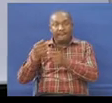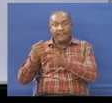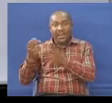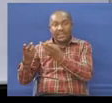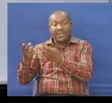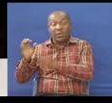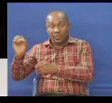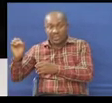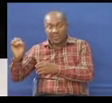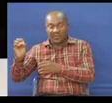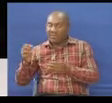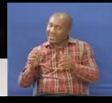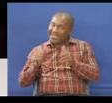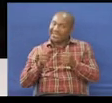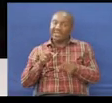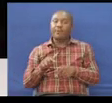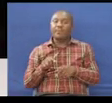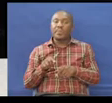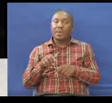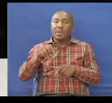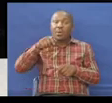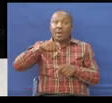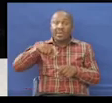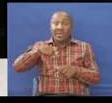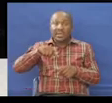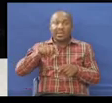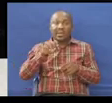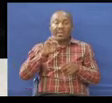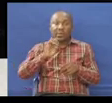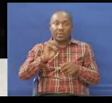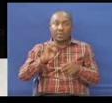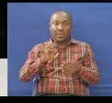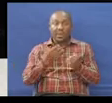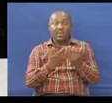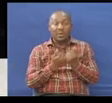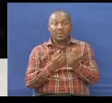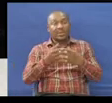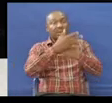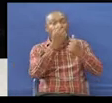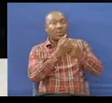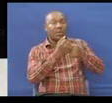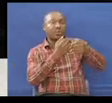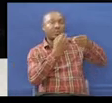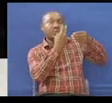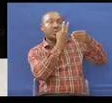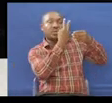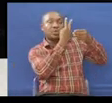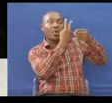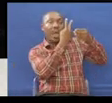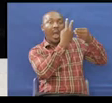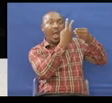this is still a quadratic equation. A quadratic equation is only characterized by the presence